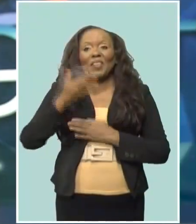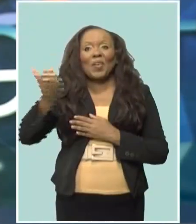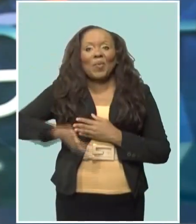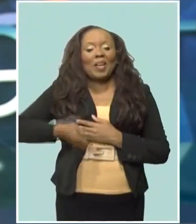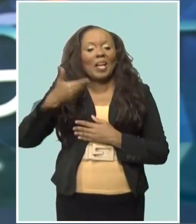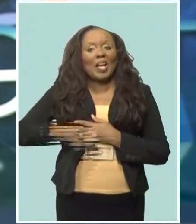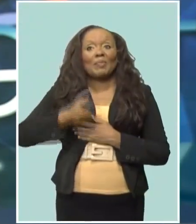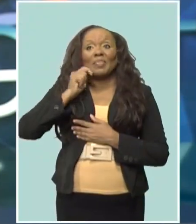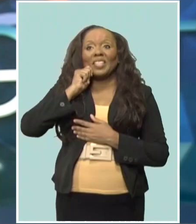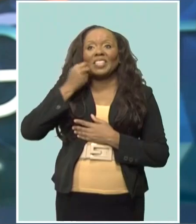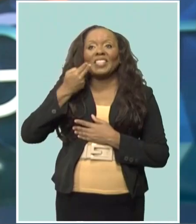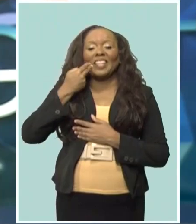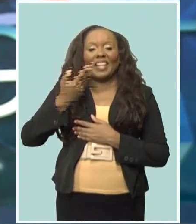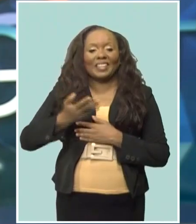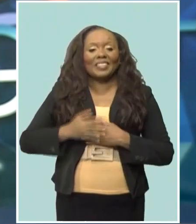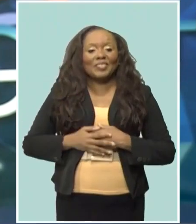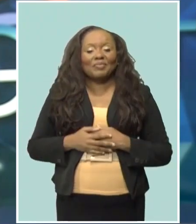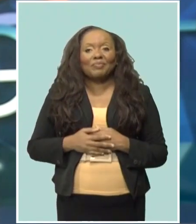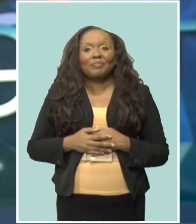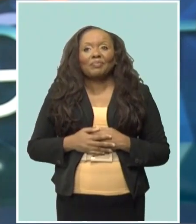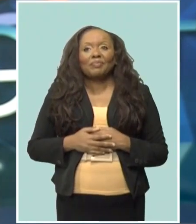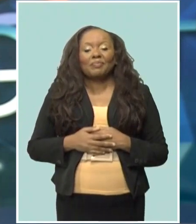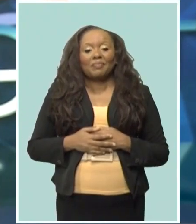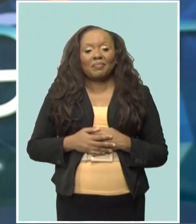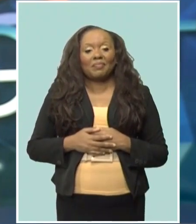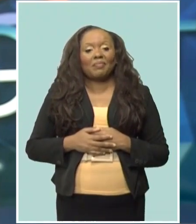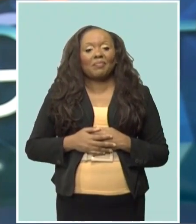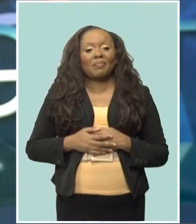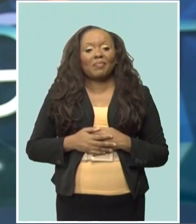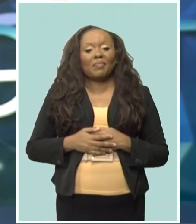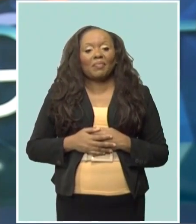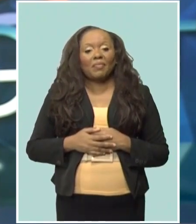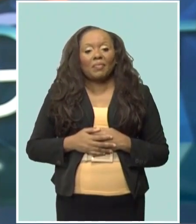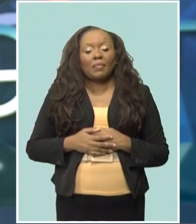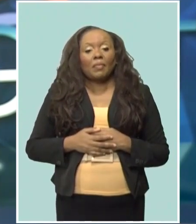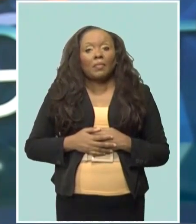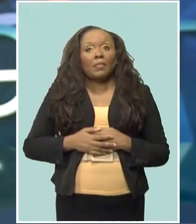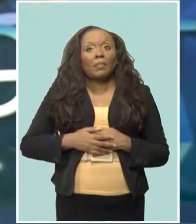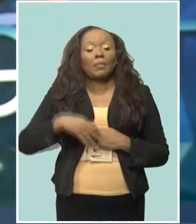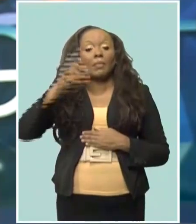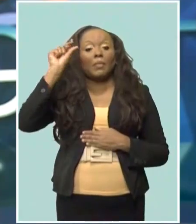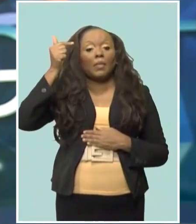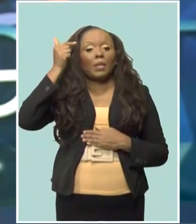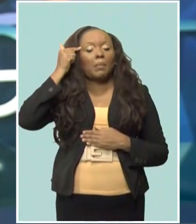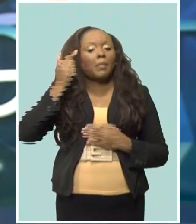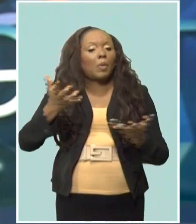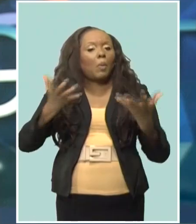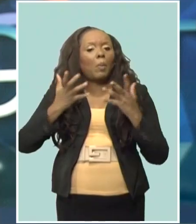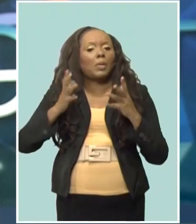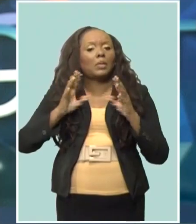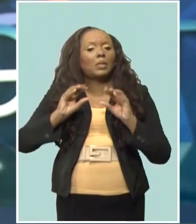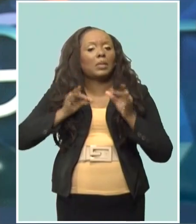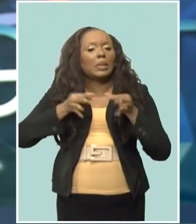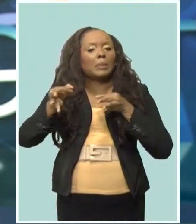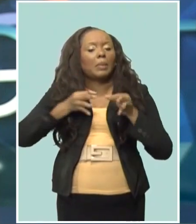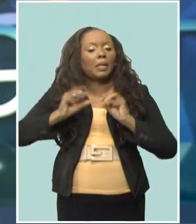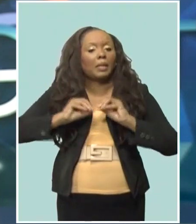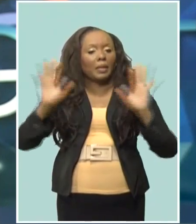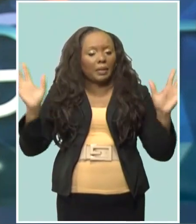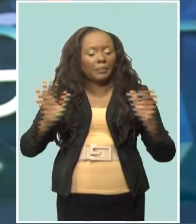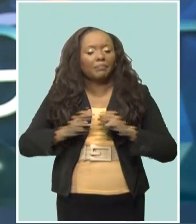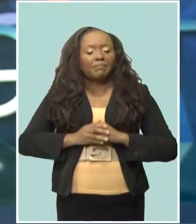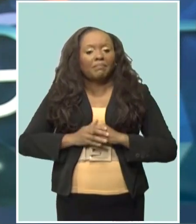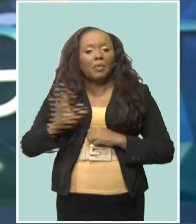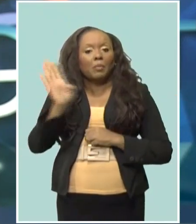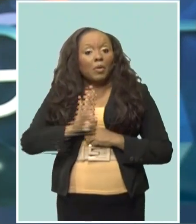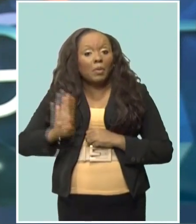Welcome, I'm Tisha Hines with the details to the news. Government is making it clear that Barbados and other small island developing states